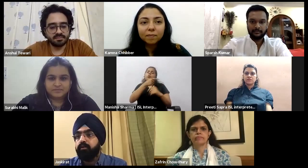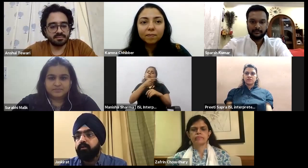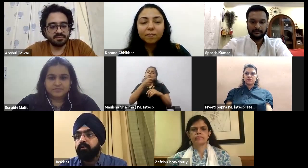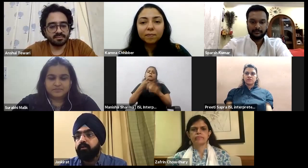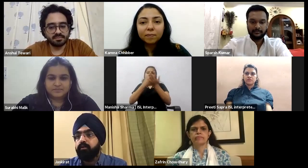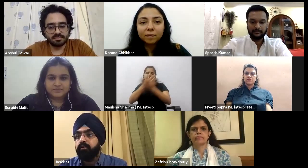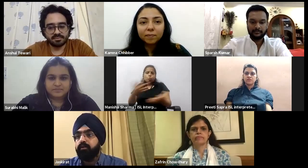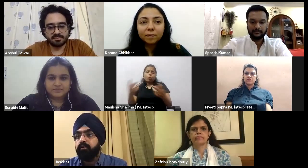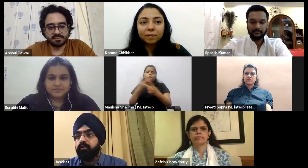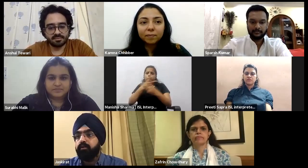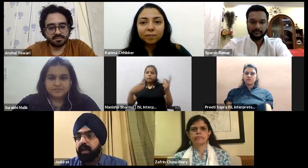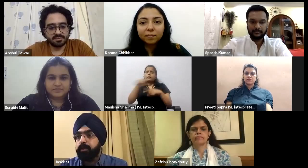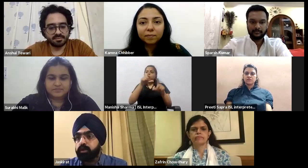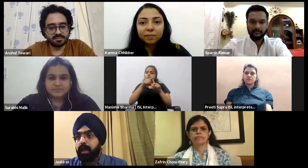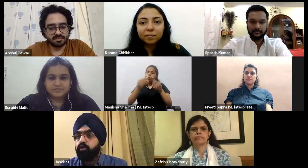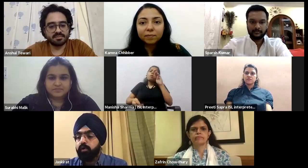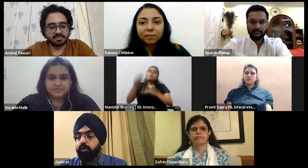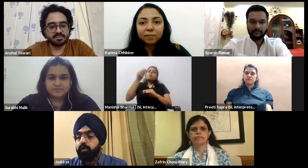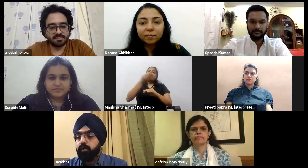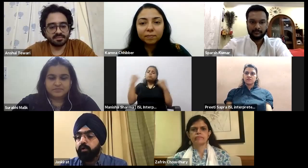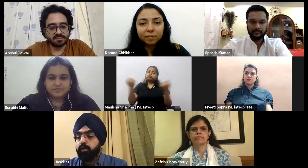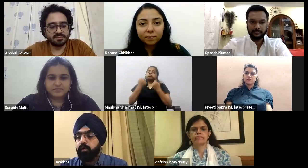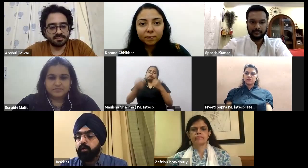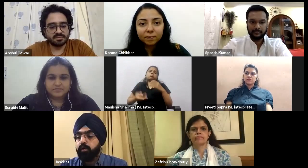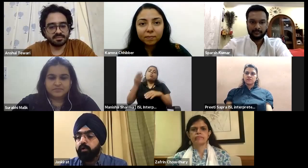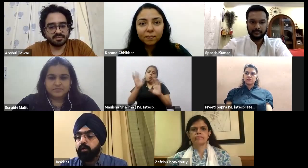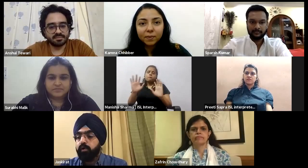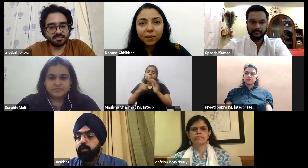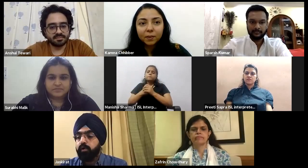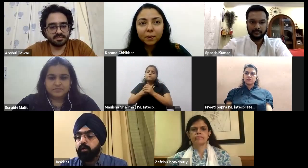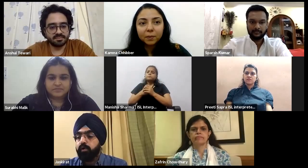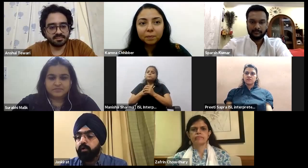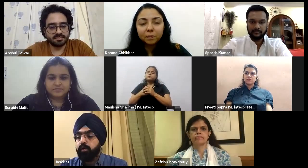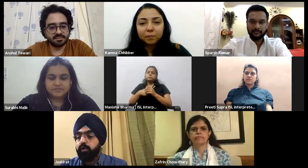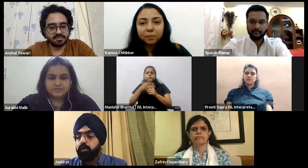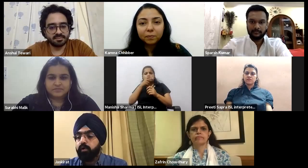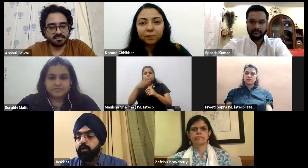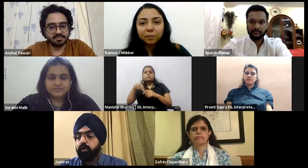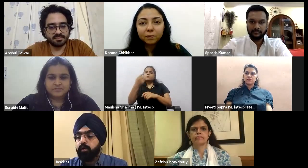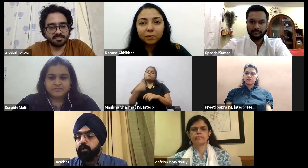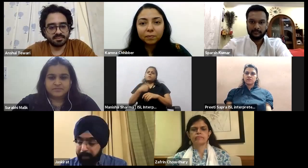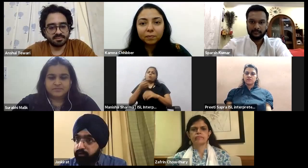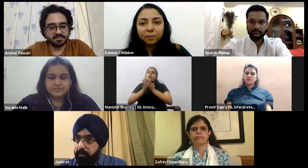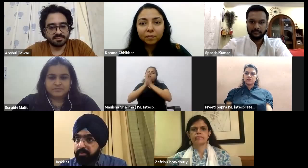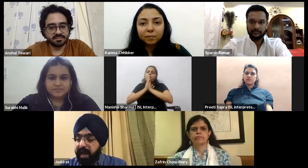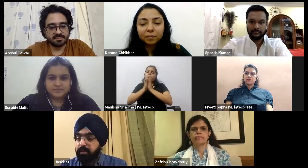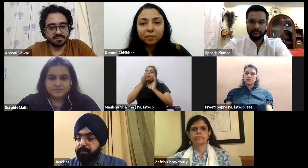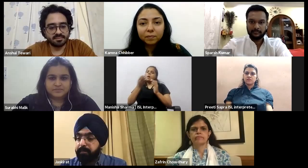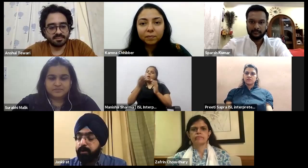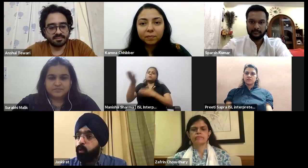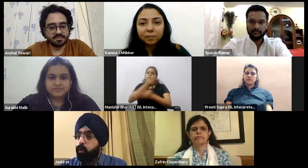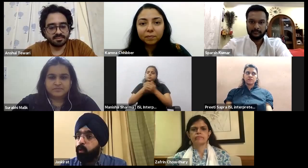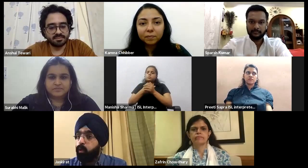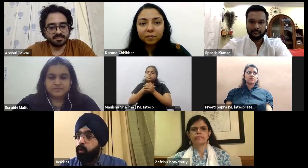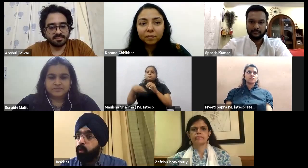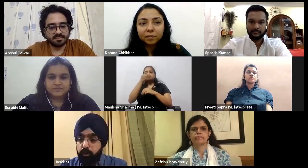resources that are available to them. So this would be, my sign off would be an appeal to these